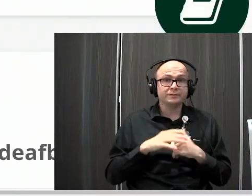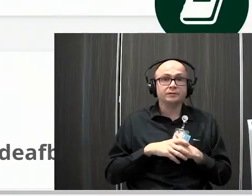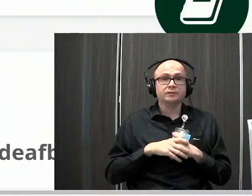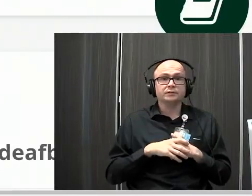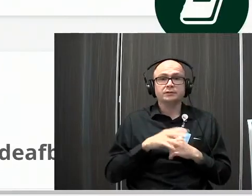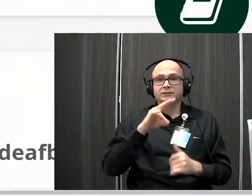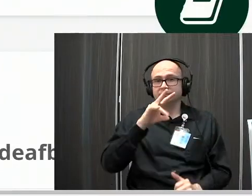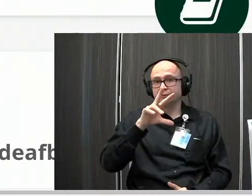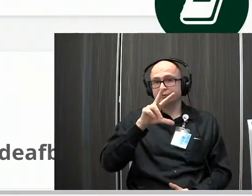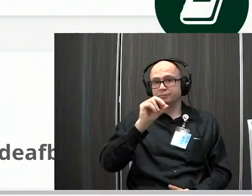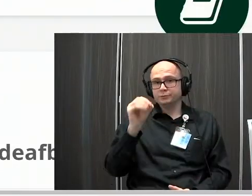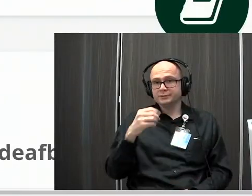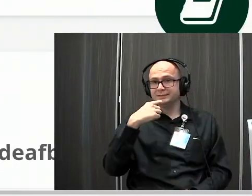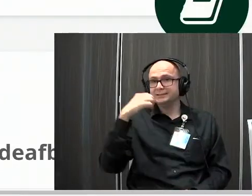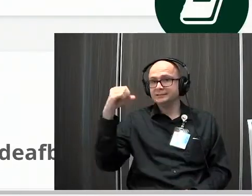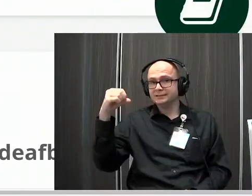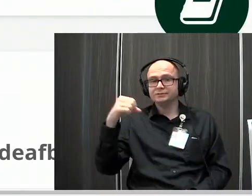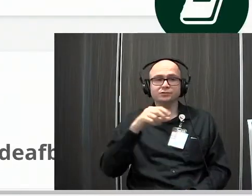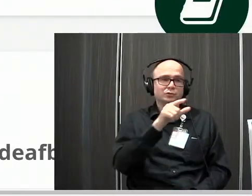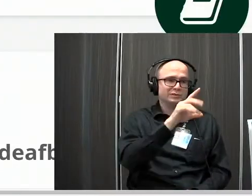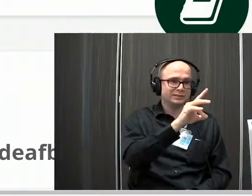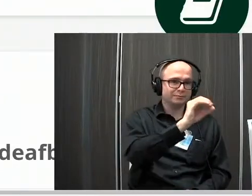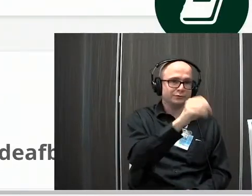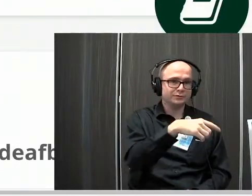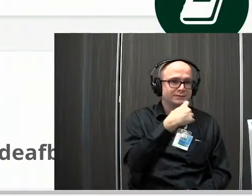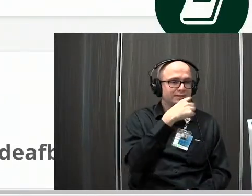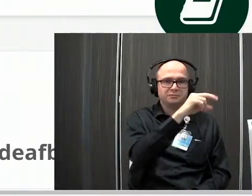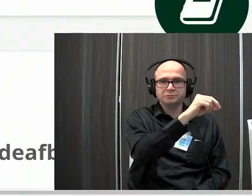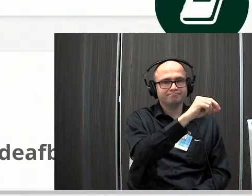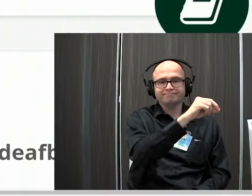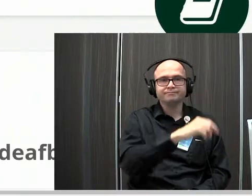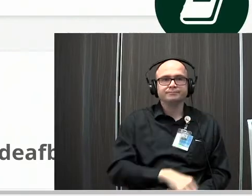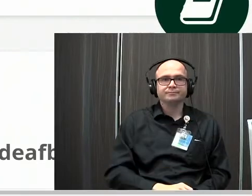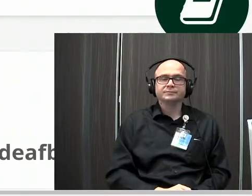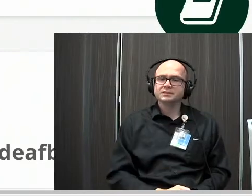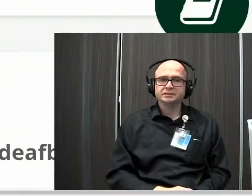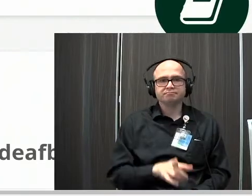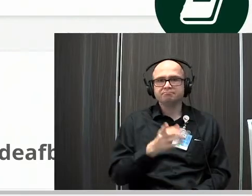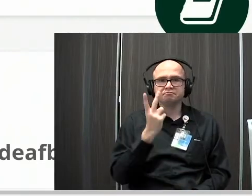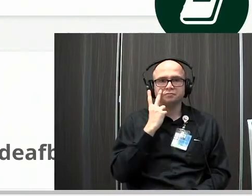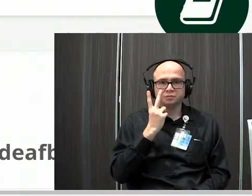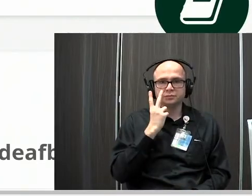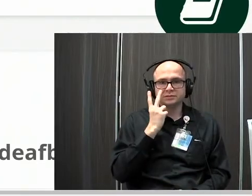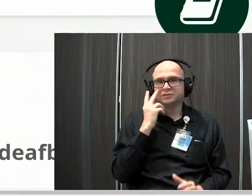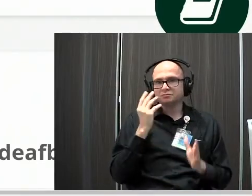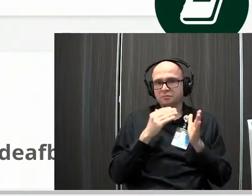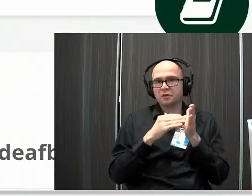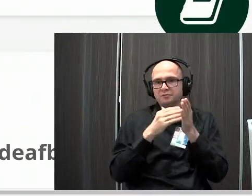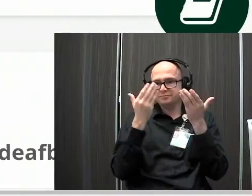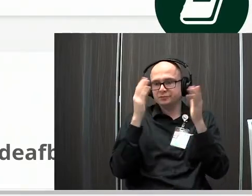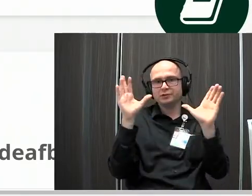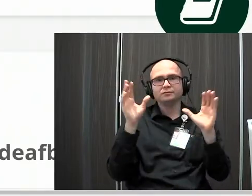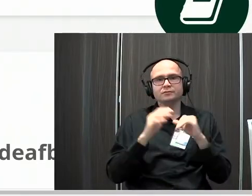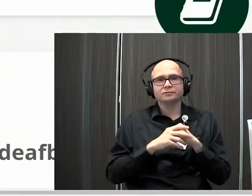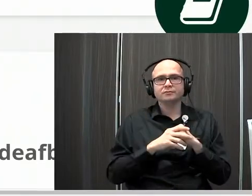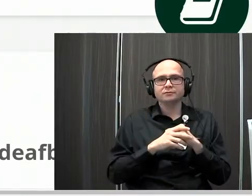about 73% said yes, and 27% said no. And that's pretty close to what we see in general research. Typically, we